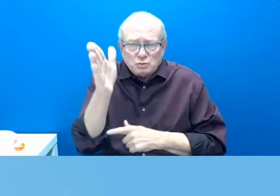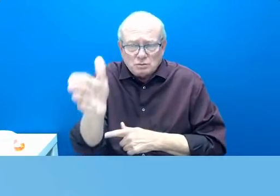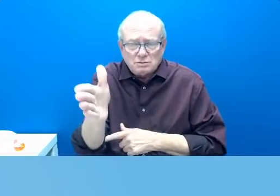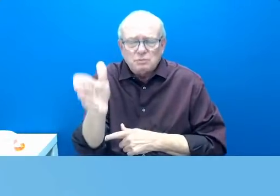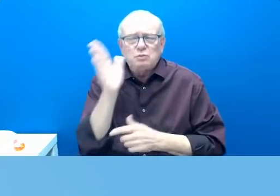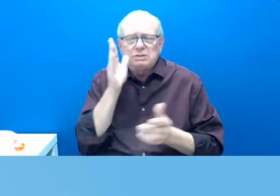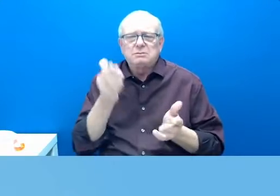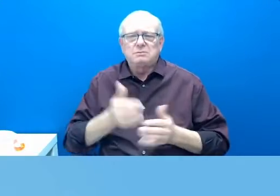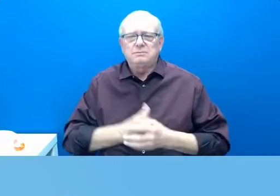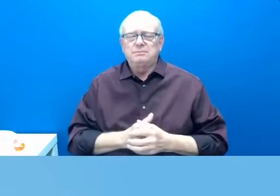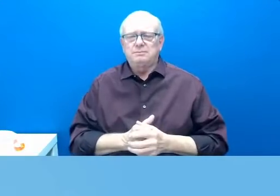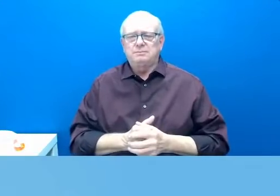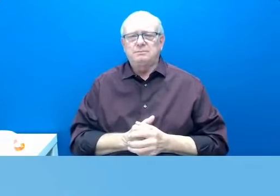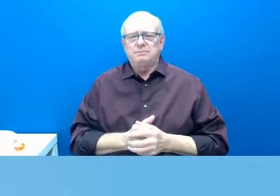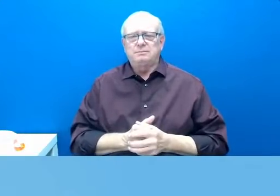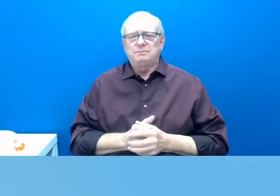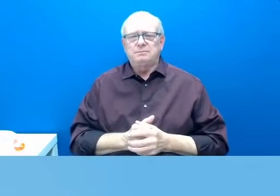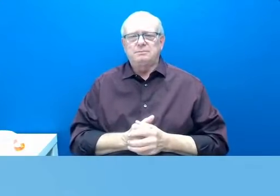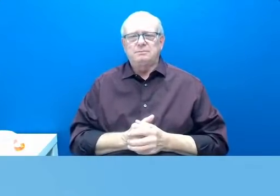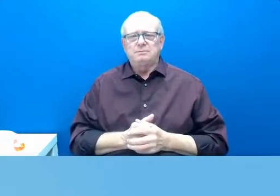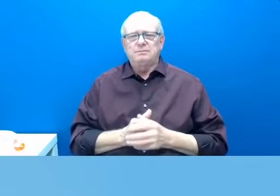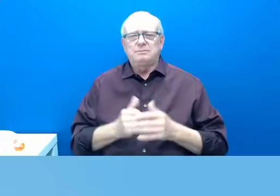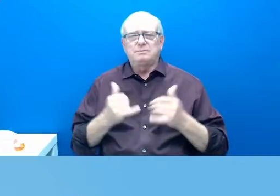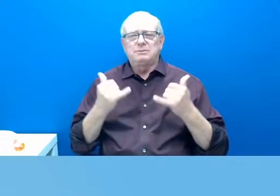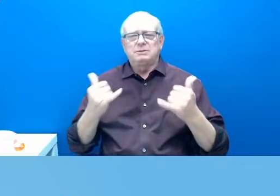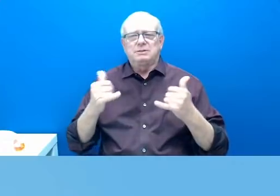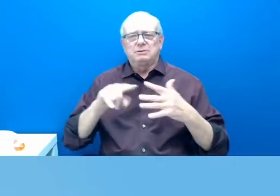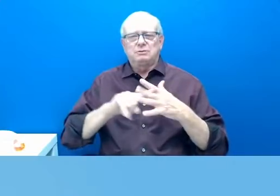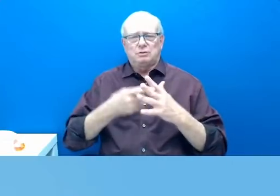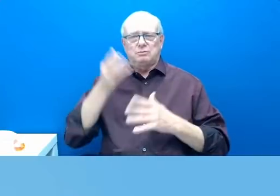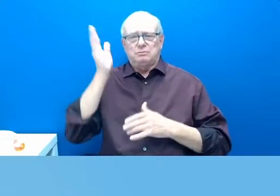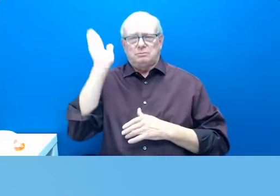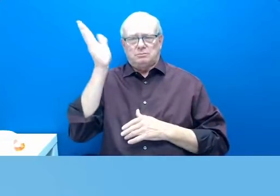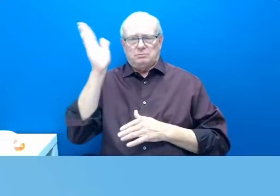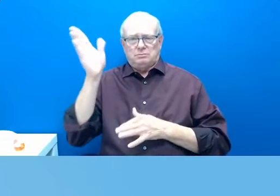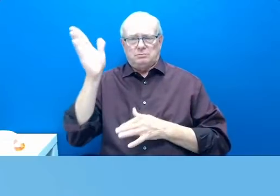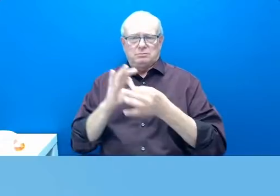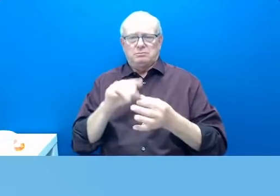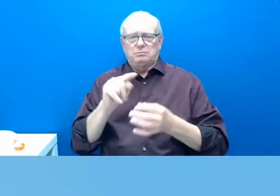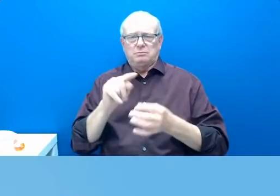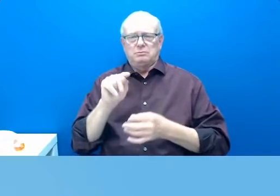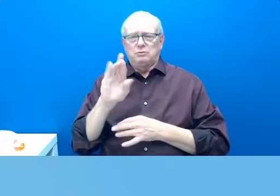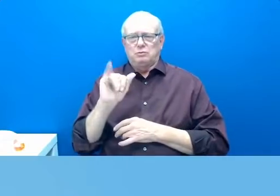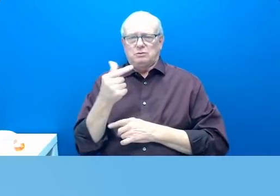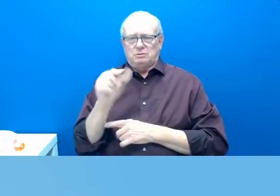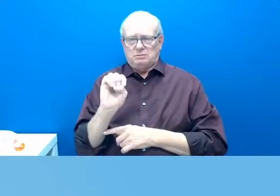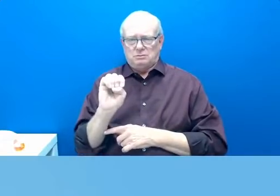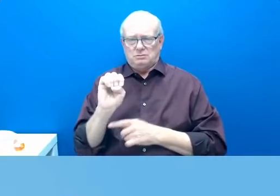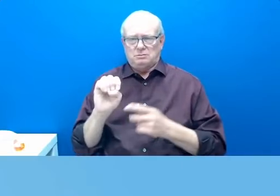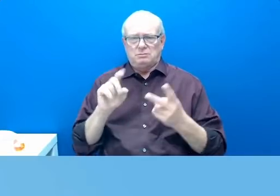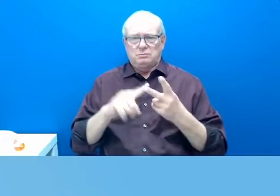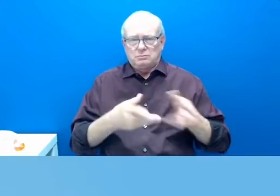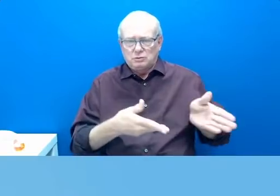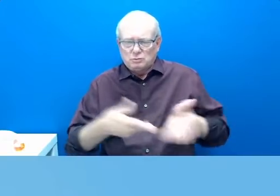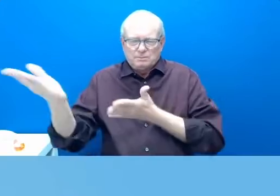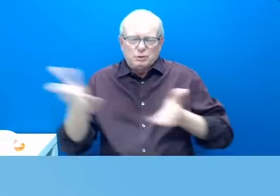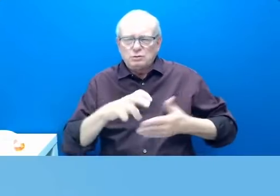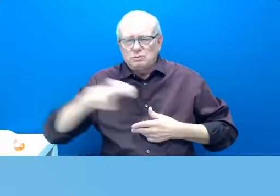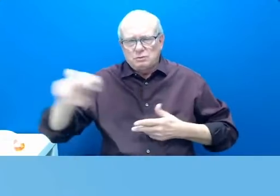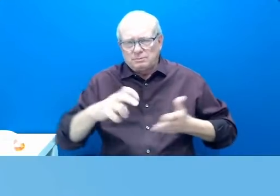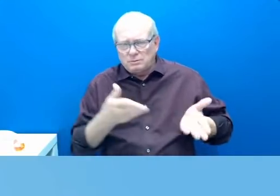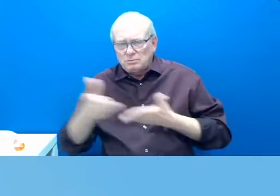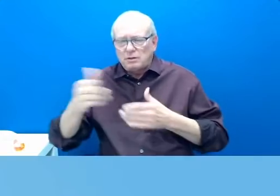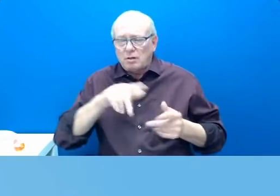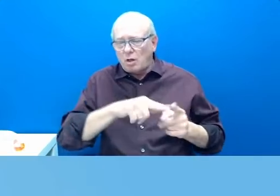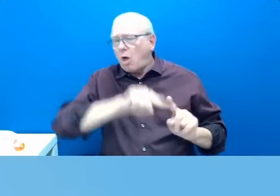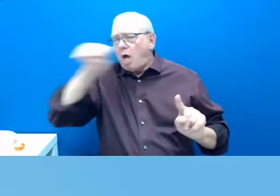presentations and discussions on triage and transport, after which we will look at surgical cancellations and hear from a surgeon and a couple